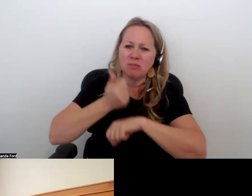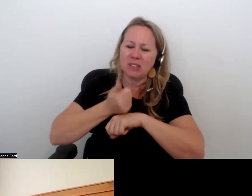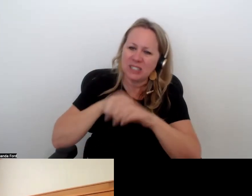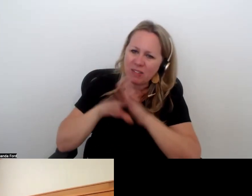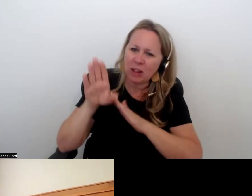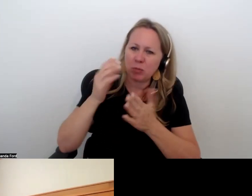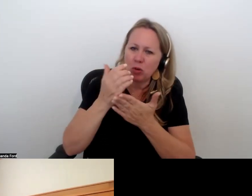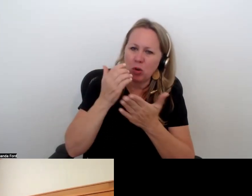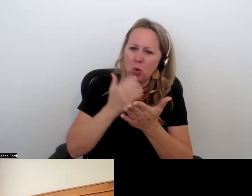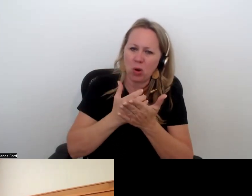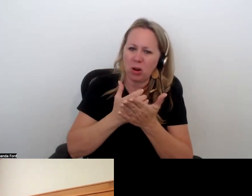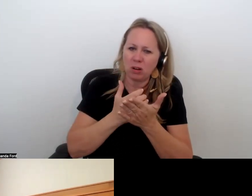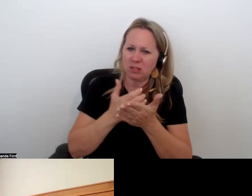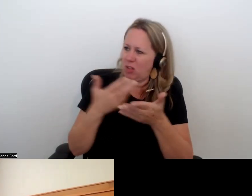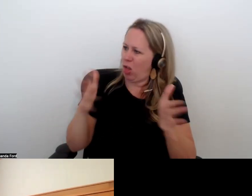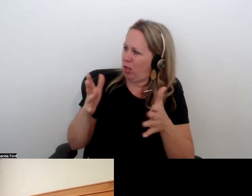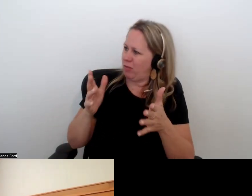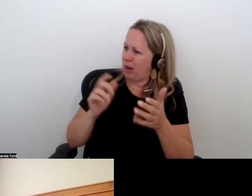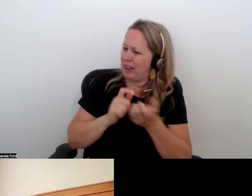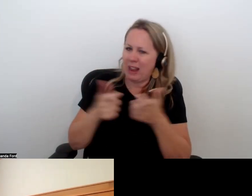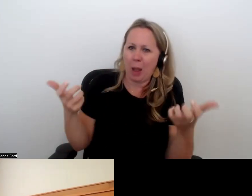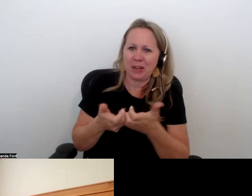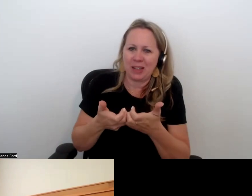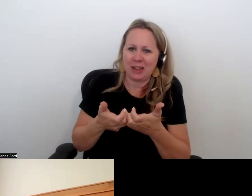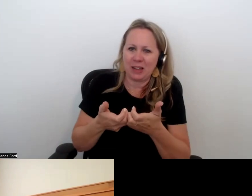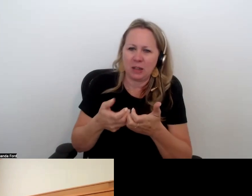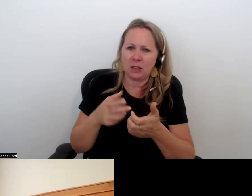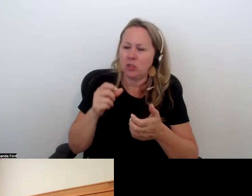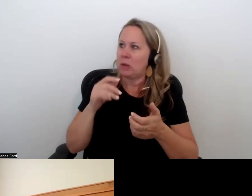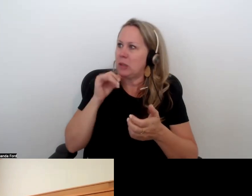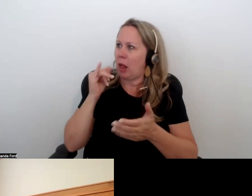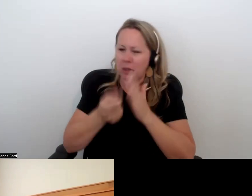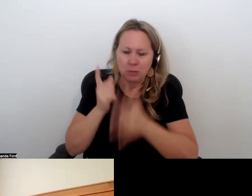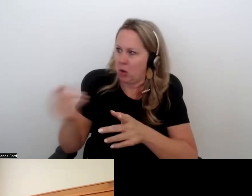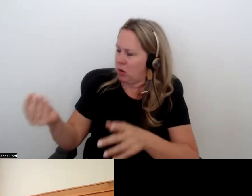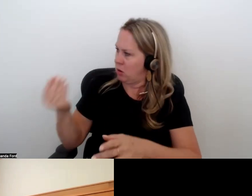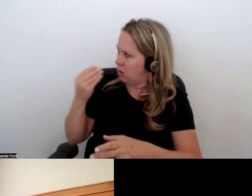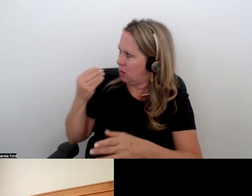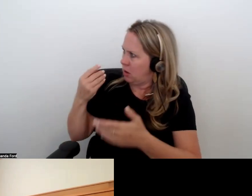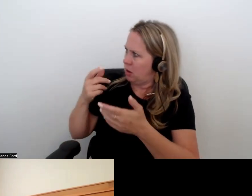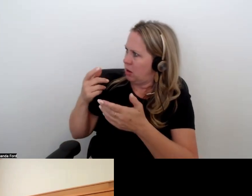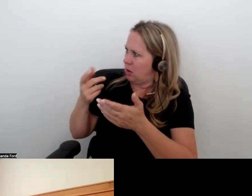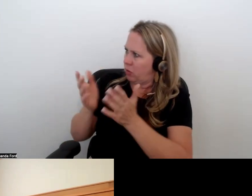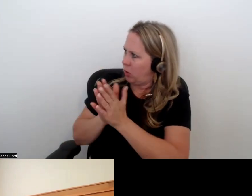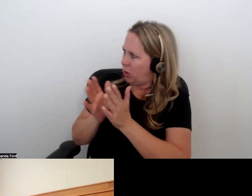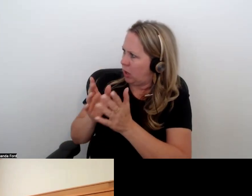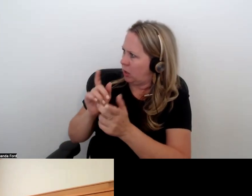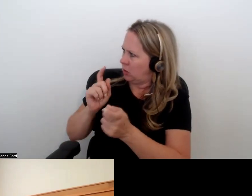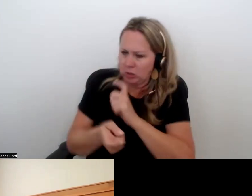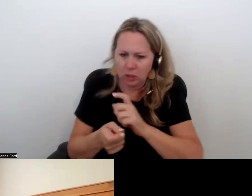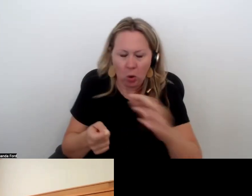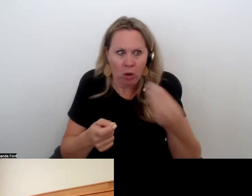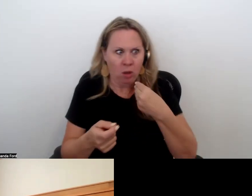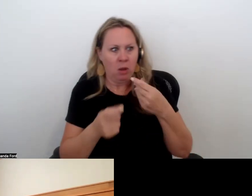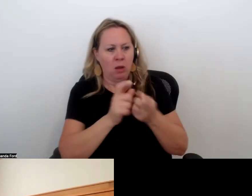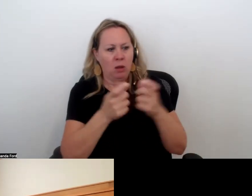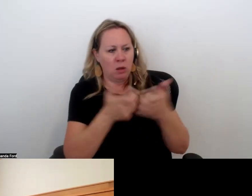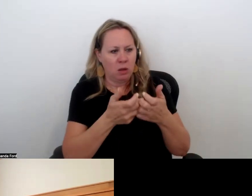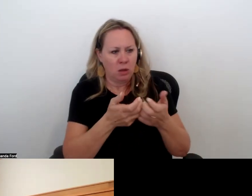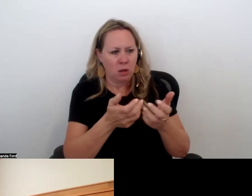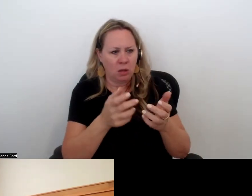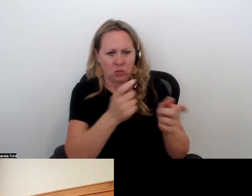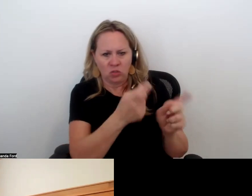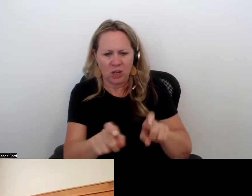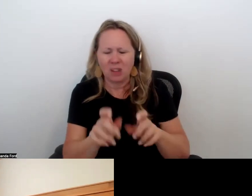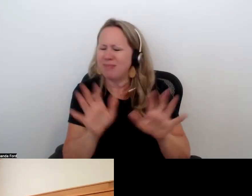pivot and accommodate or adjust on the fly for every letter that might come in through the semester, but rather having an overall